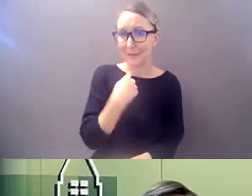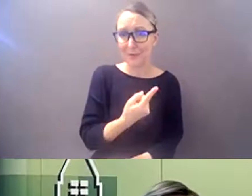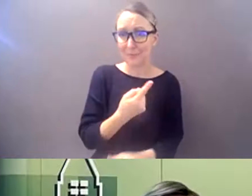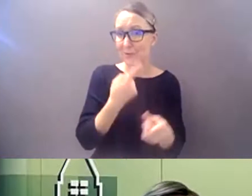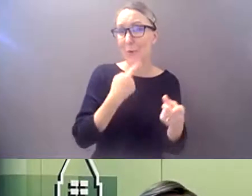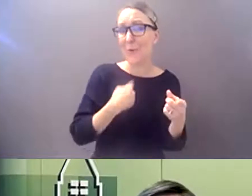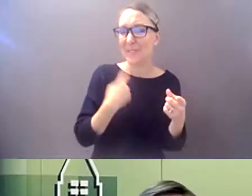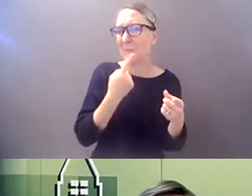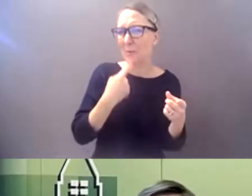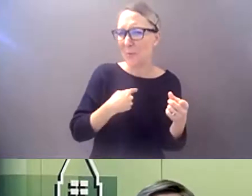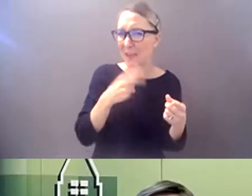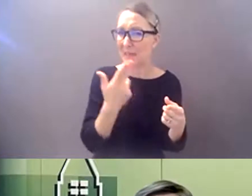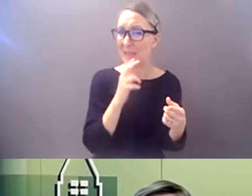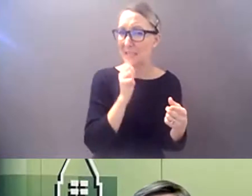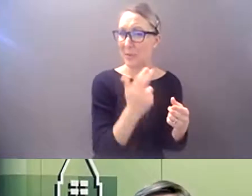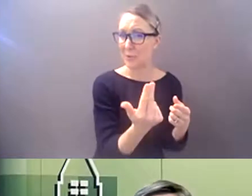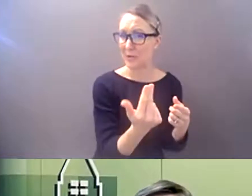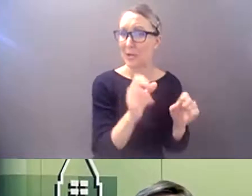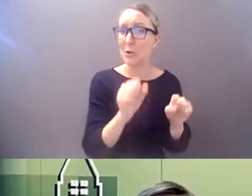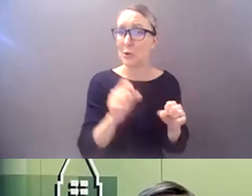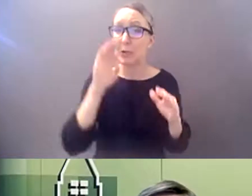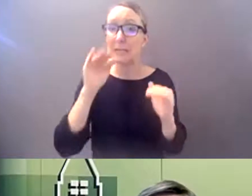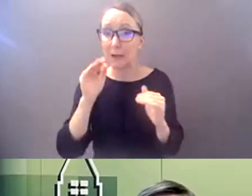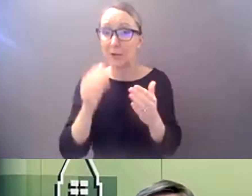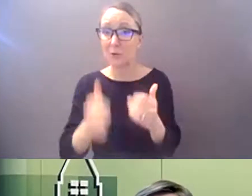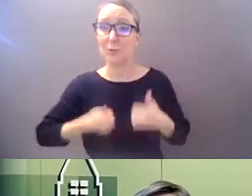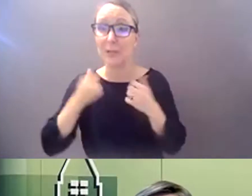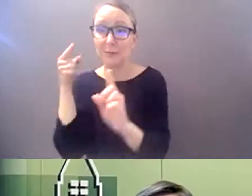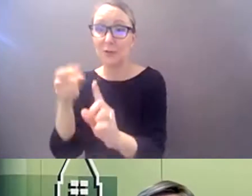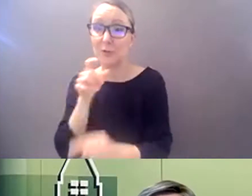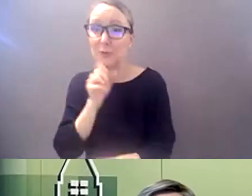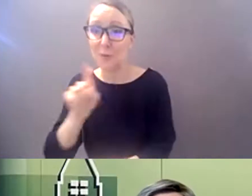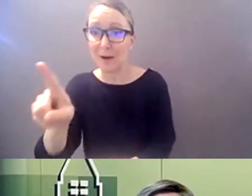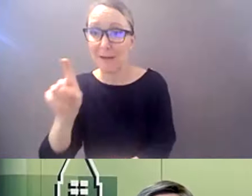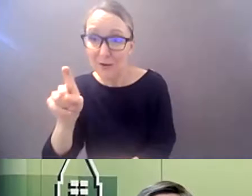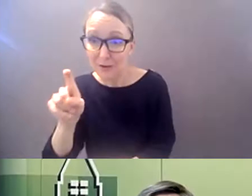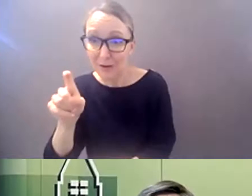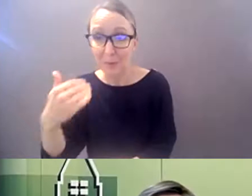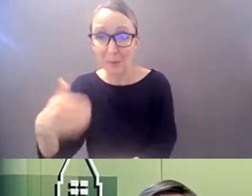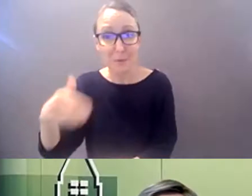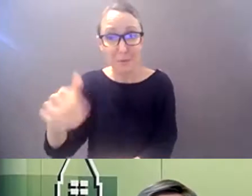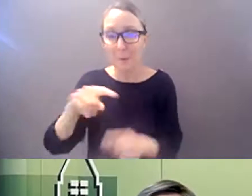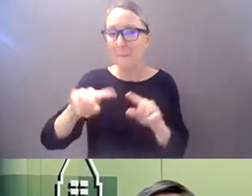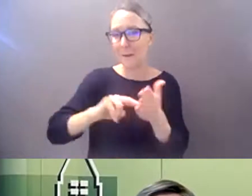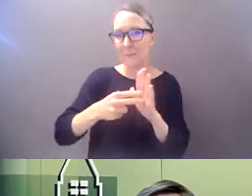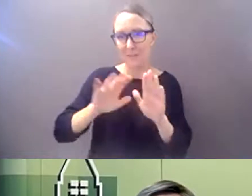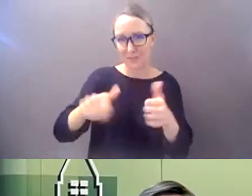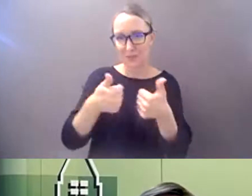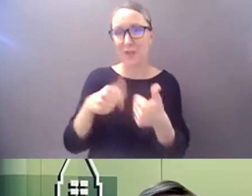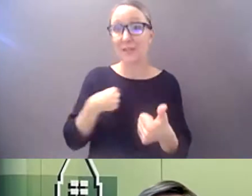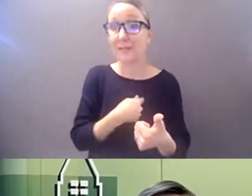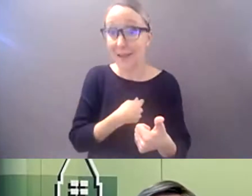to be 100, which is really amazing to me. But it means that it's really going to challenge all of us to build